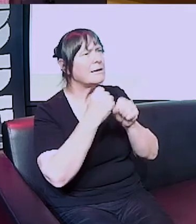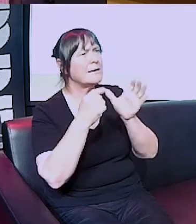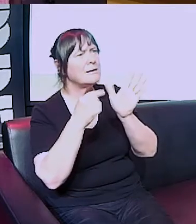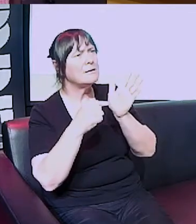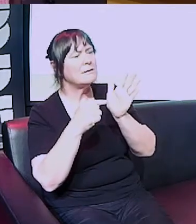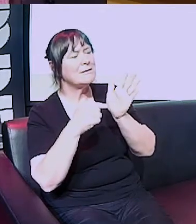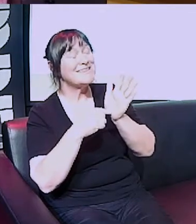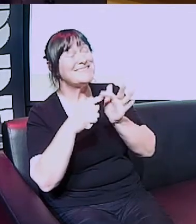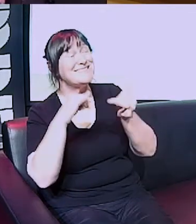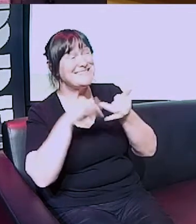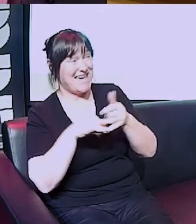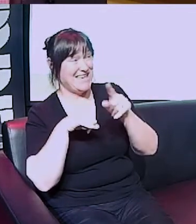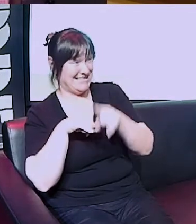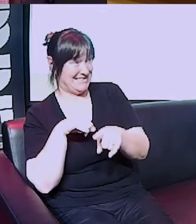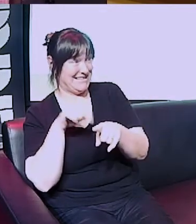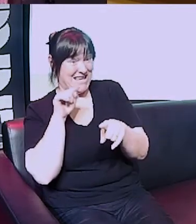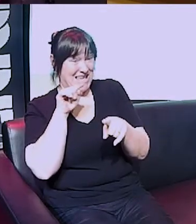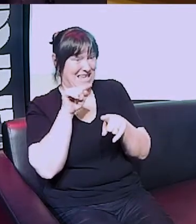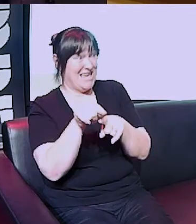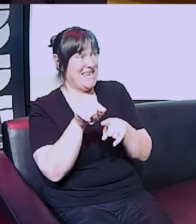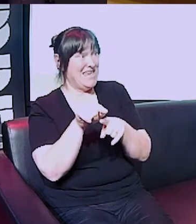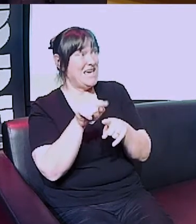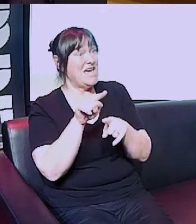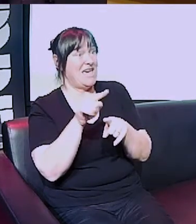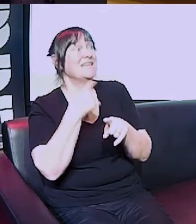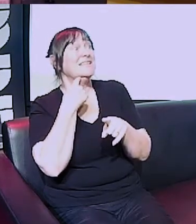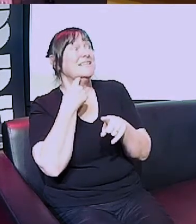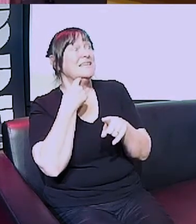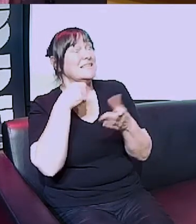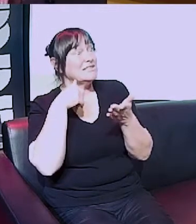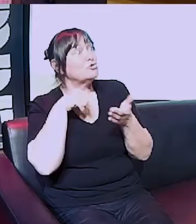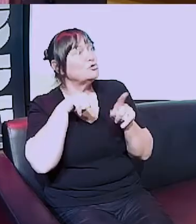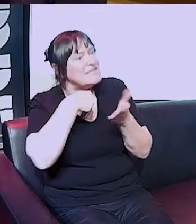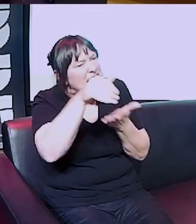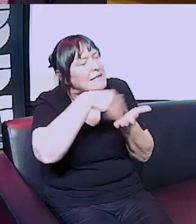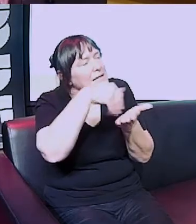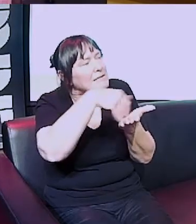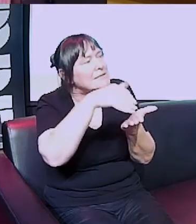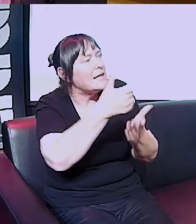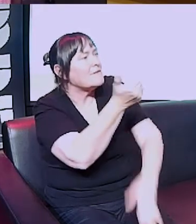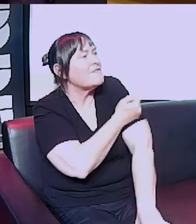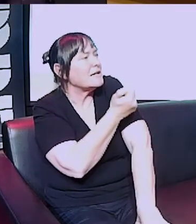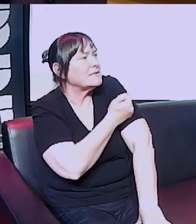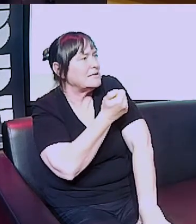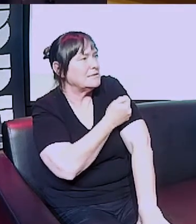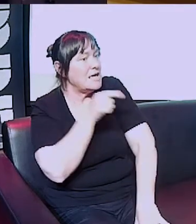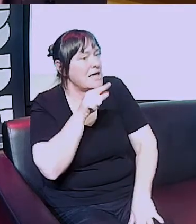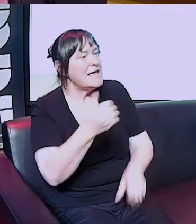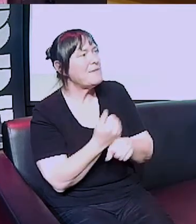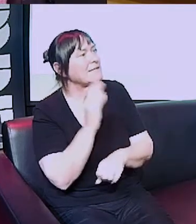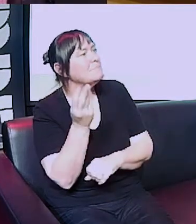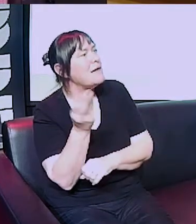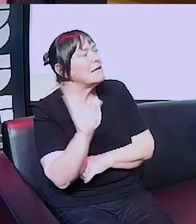on record as saying for every $1 he puts into vaccines, he makes 20. My